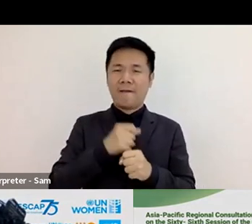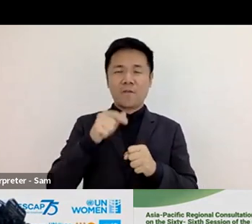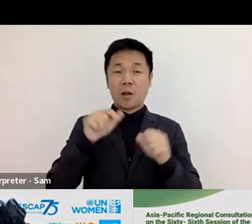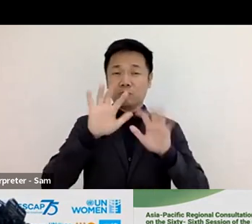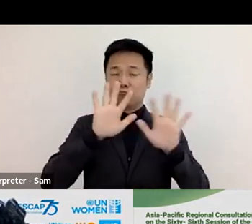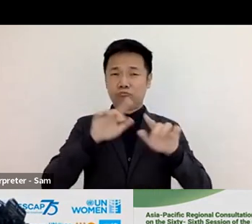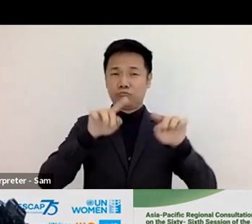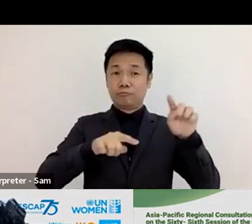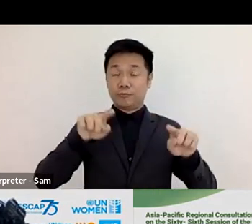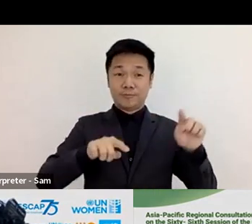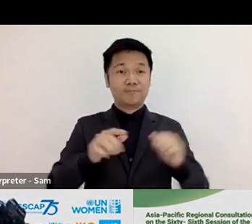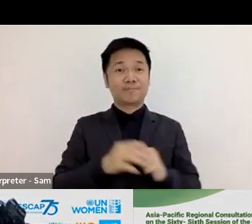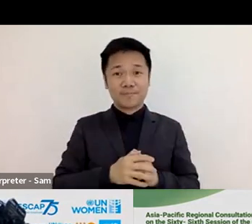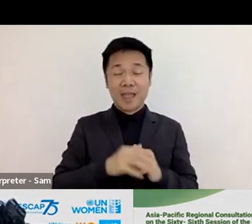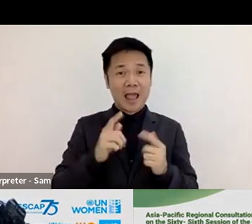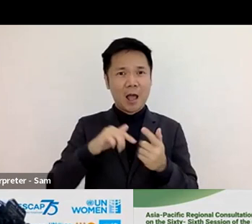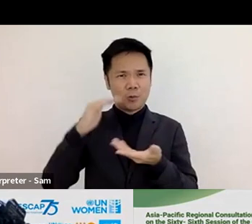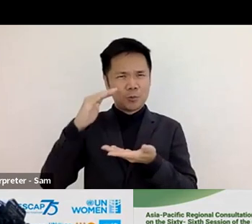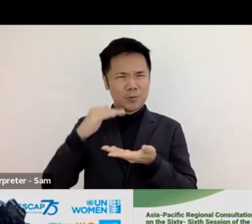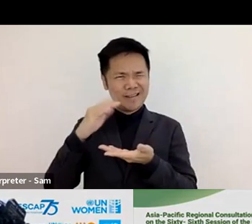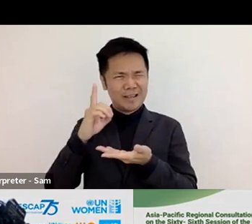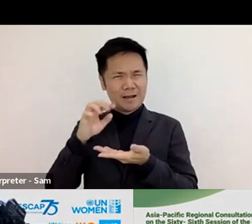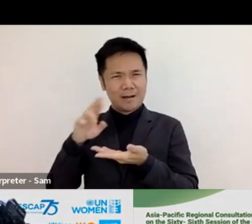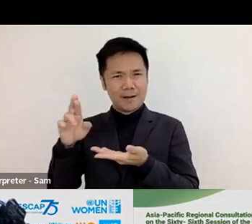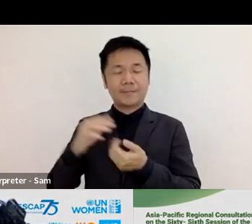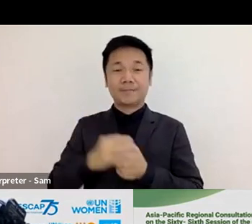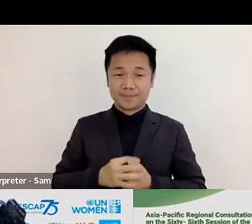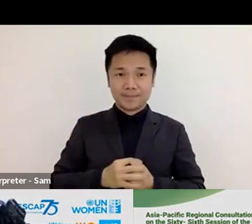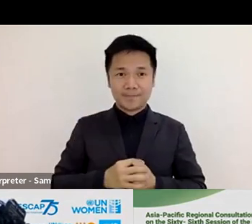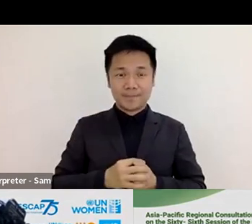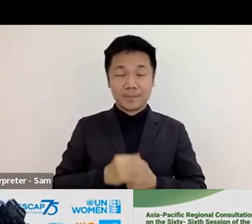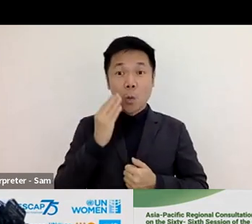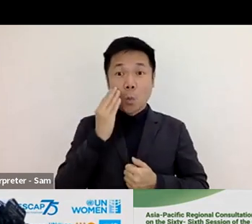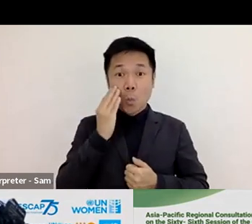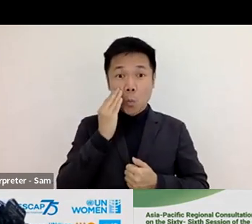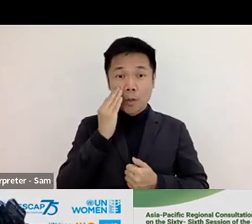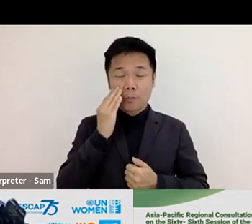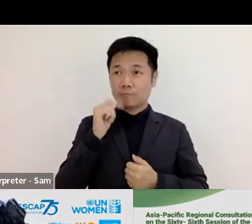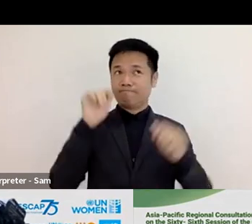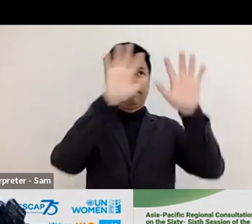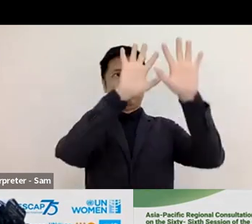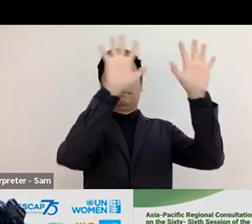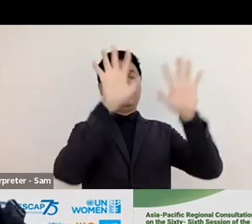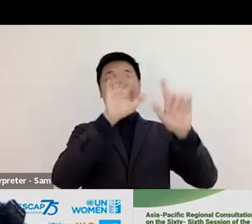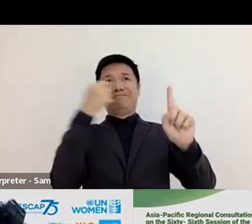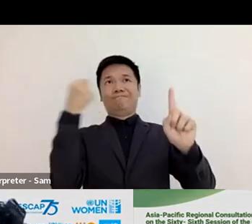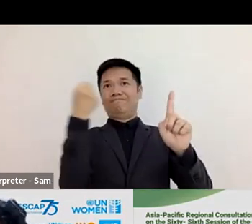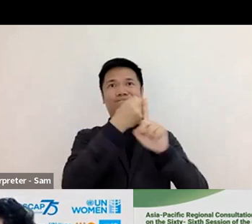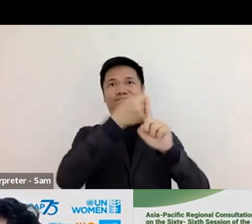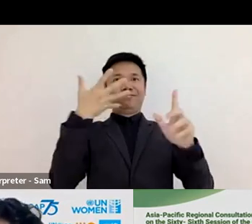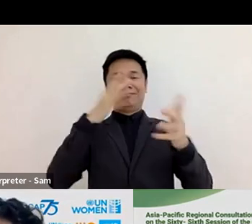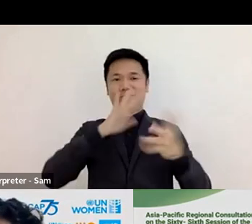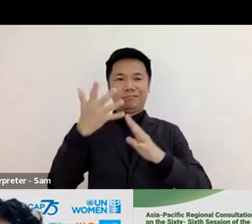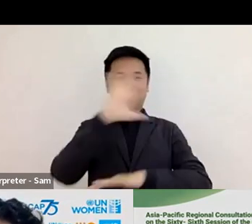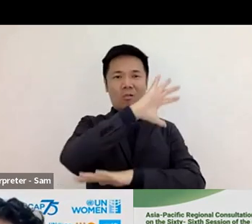conservation, and reducing disaster risk. We all know the adverse impact of climate change, environmental